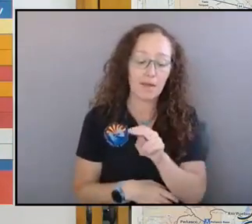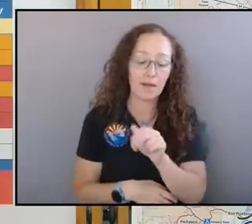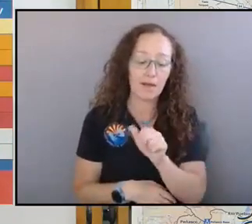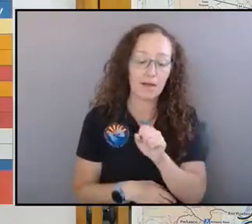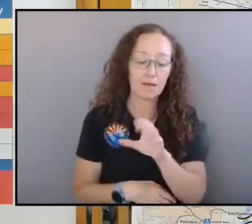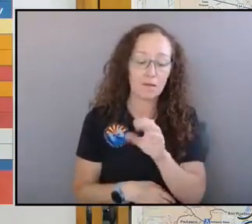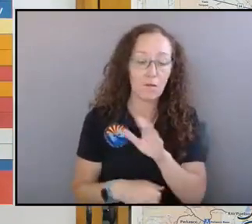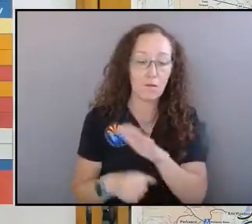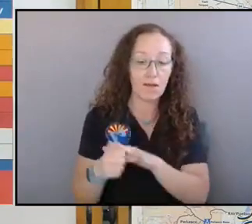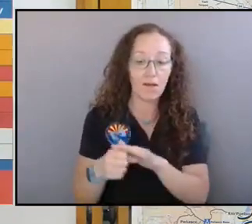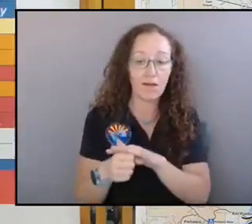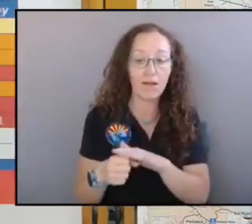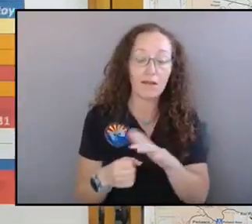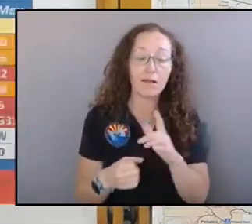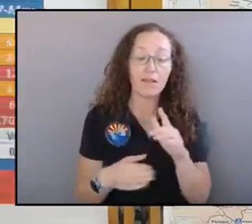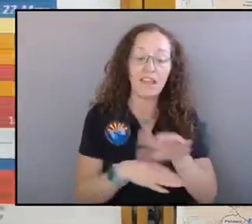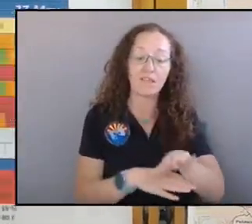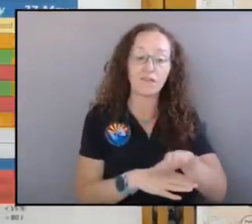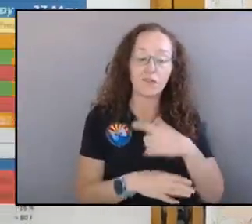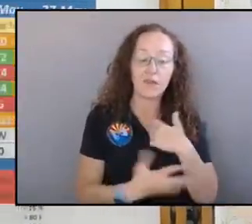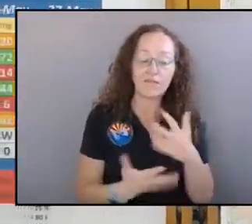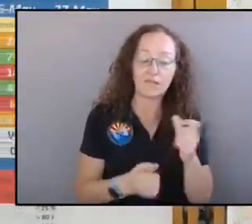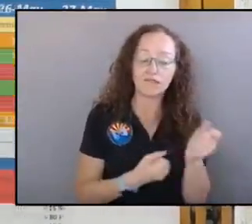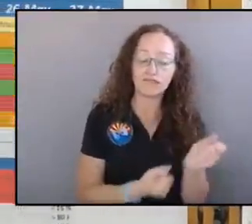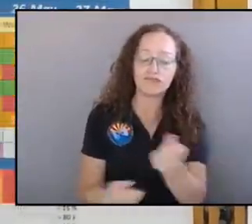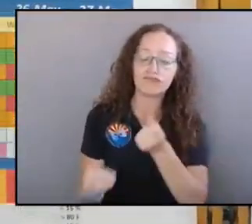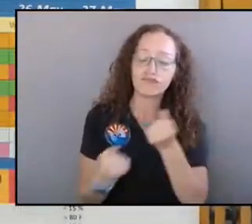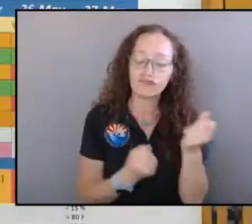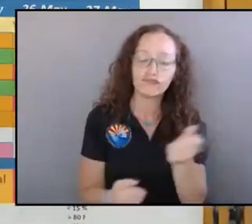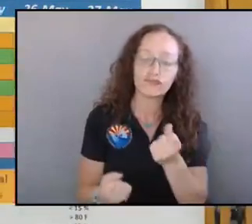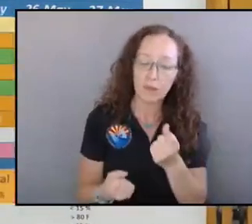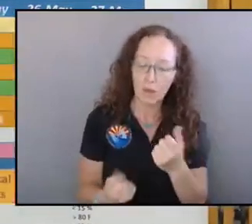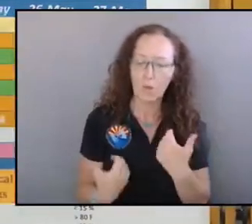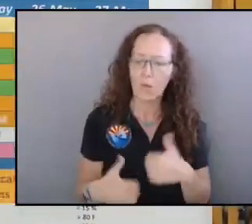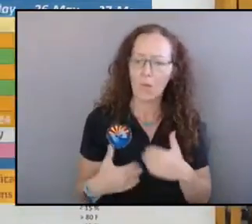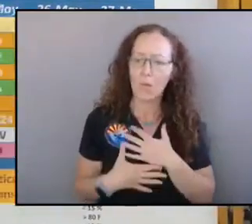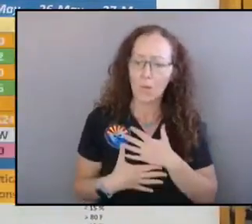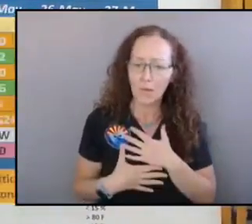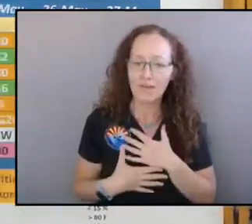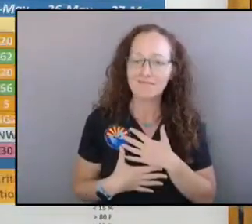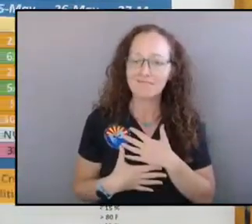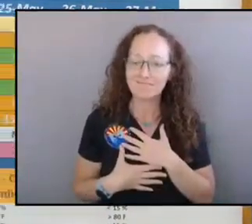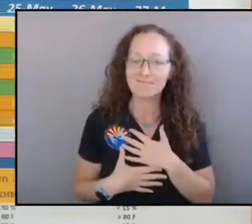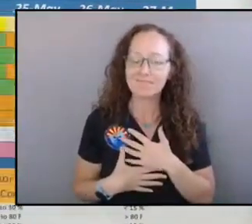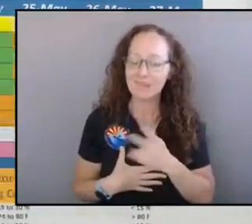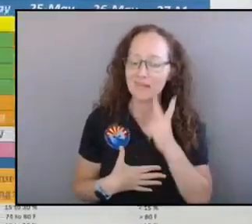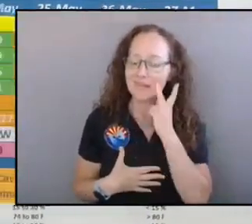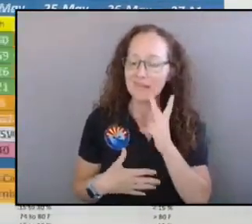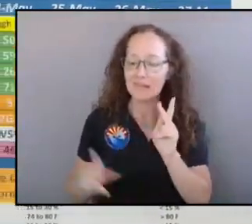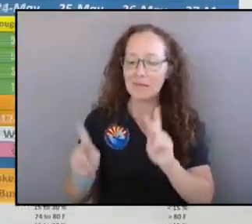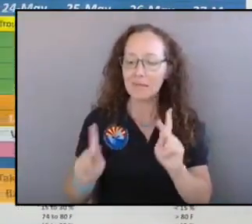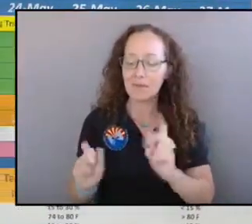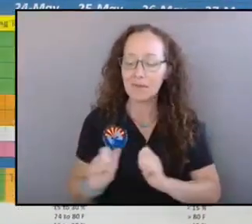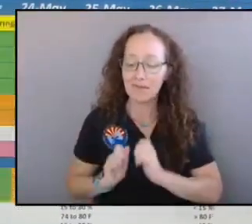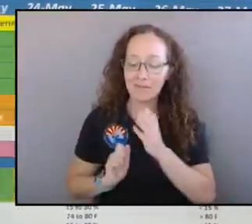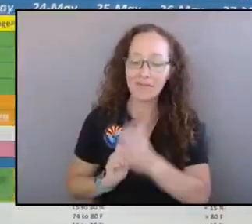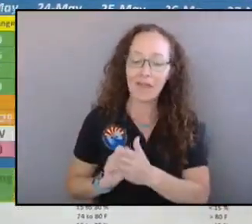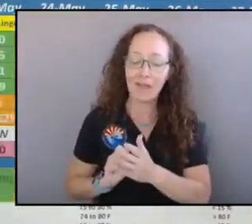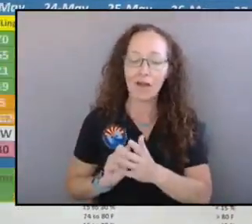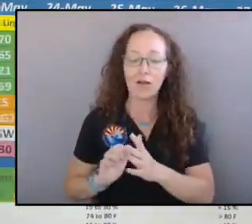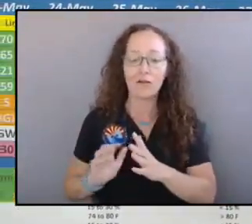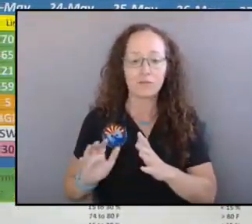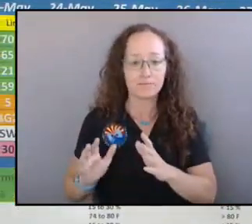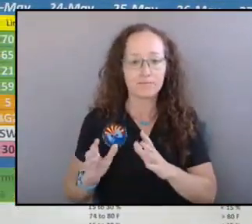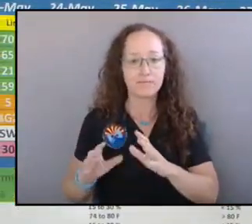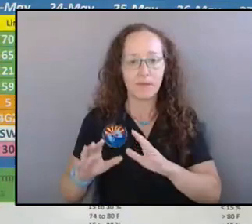what I saw is very encouraging. Residents are removing trash, brush from their yards. They're creating a defensible